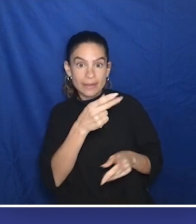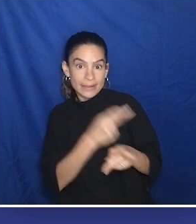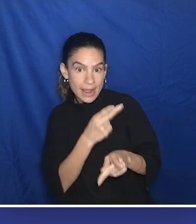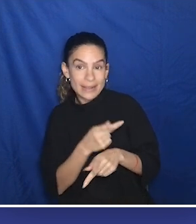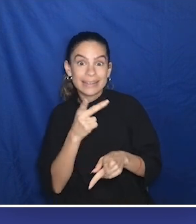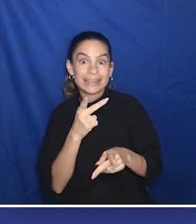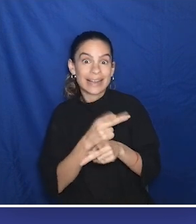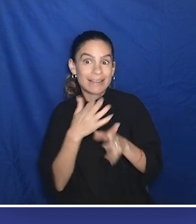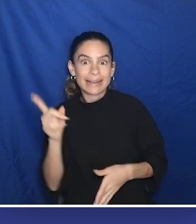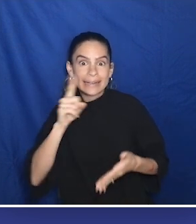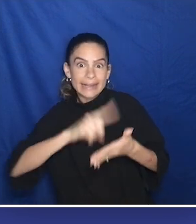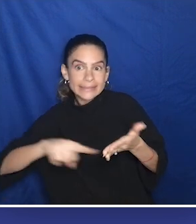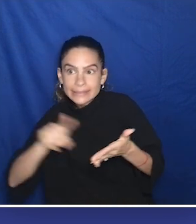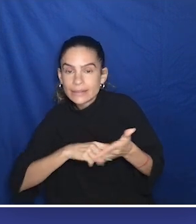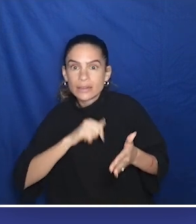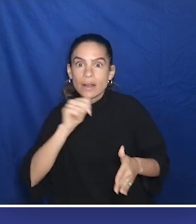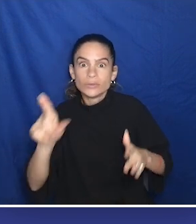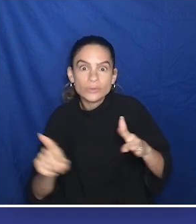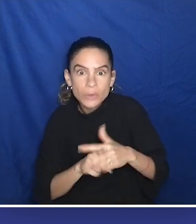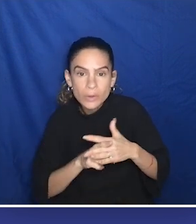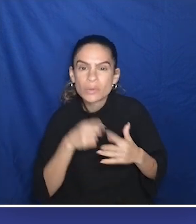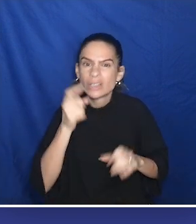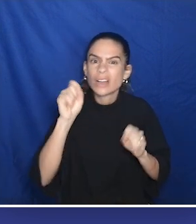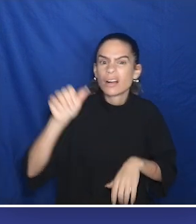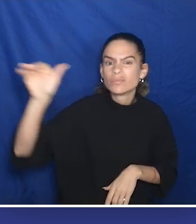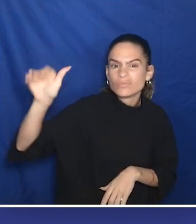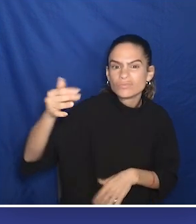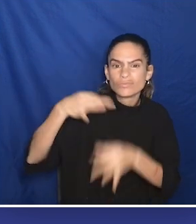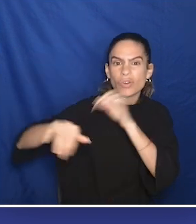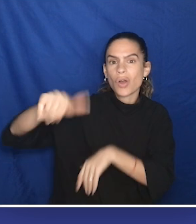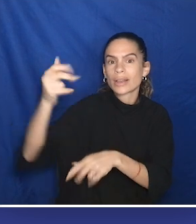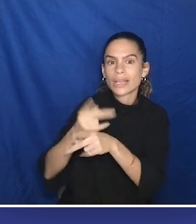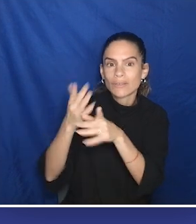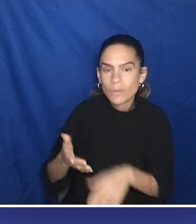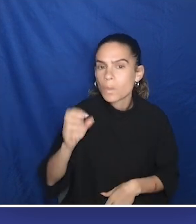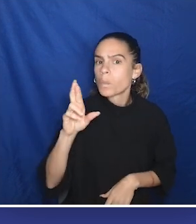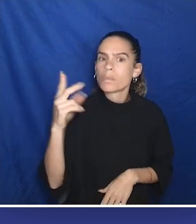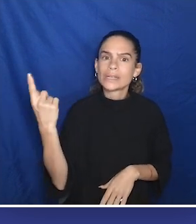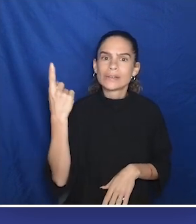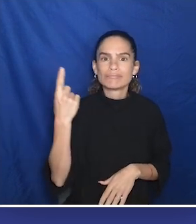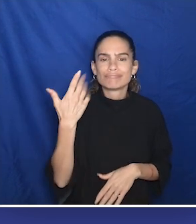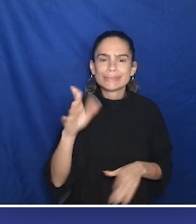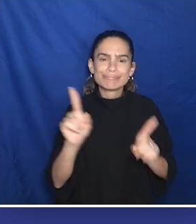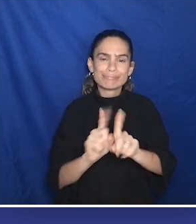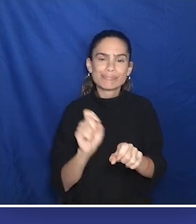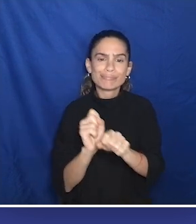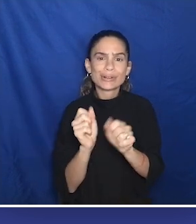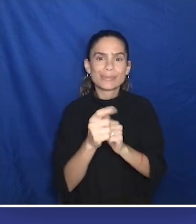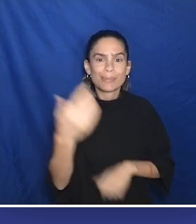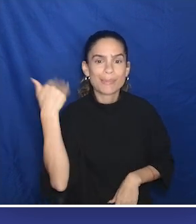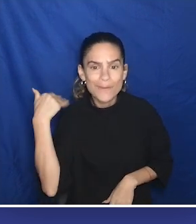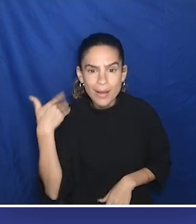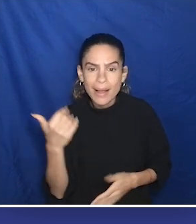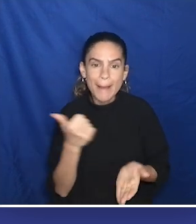and the caregiver cancels or doesn't show up, you can ask another caregiver or one who previously worked with you to cover